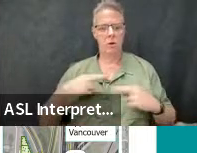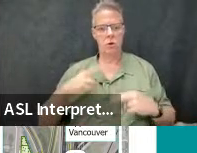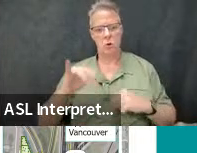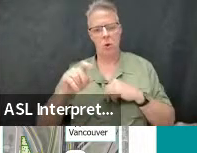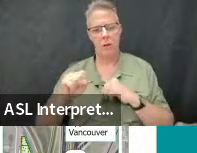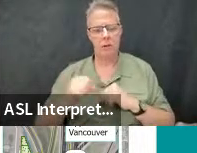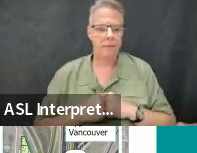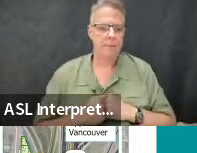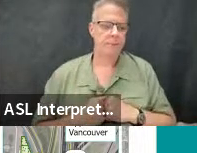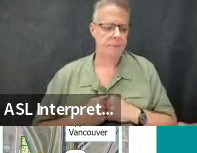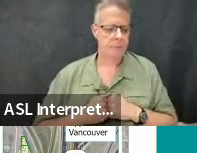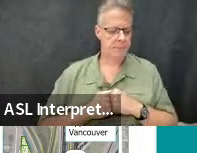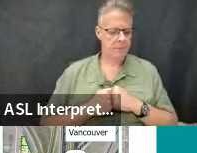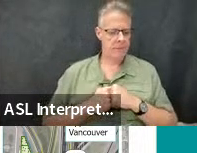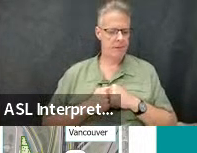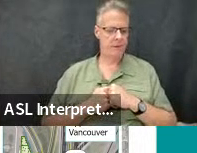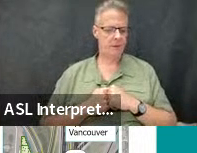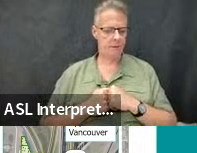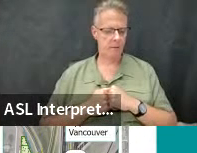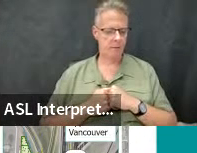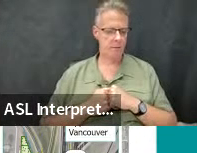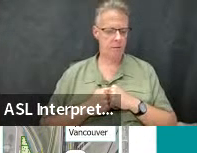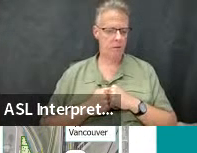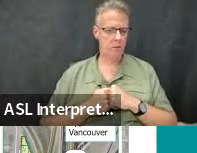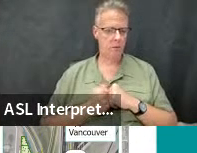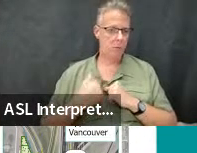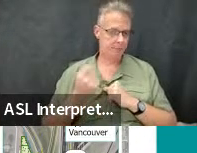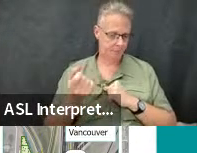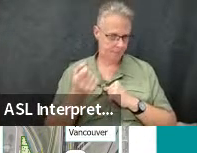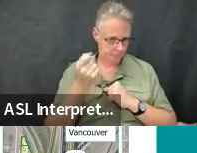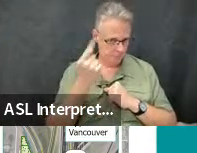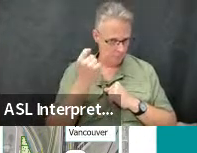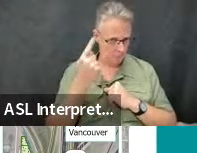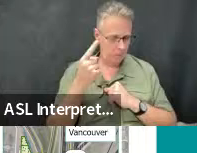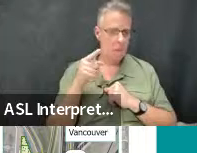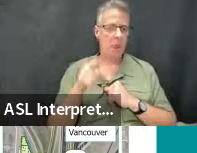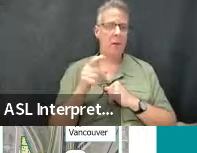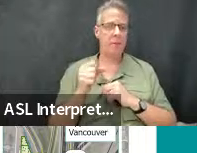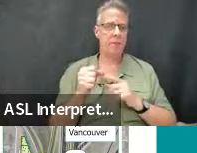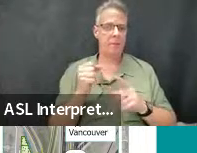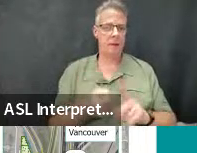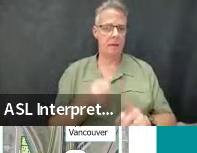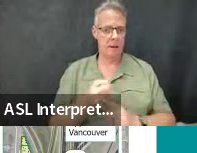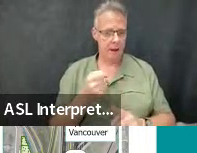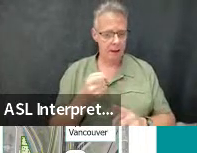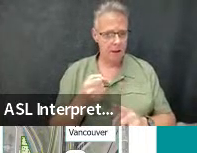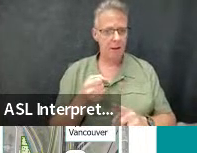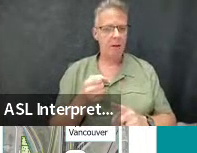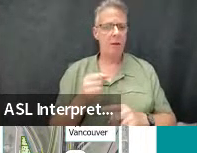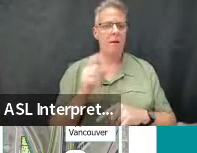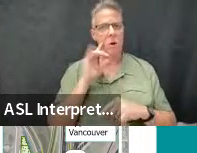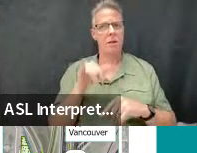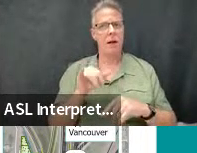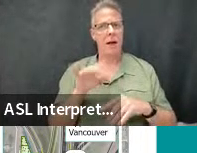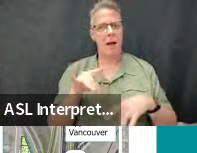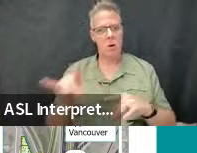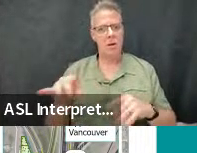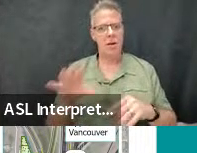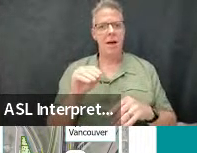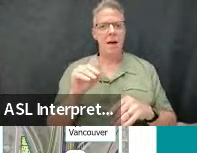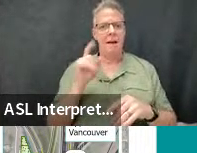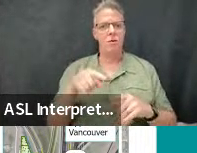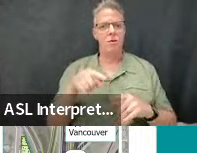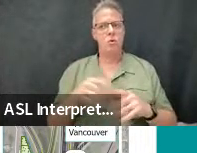units. We understand the impact that acquisitions and displacements